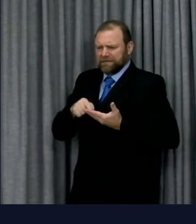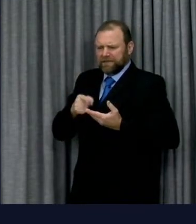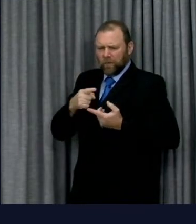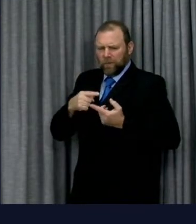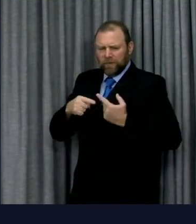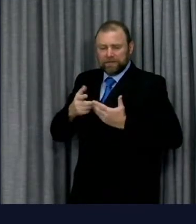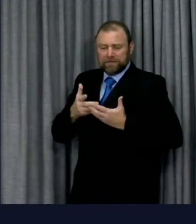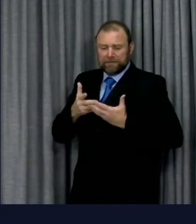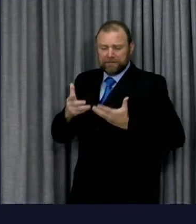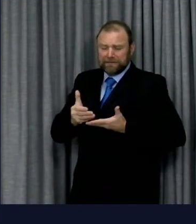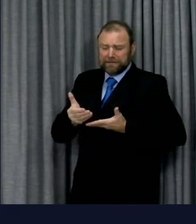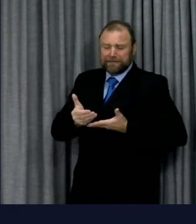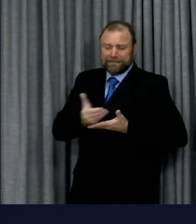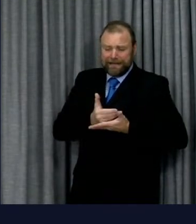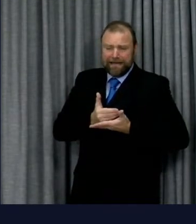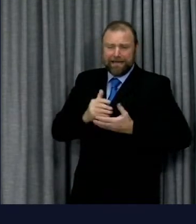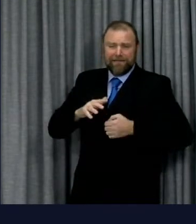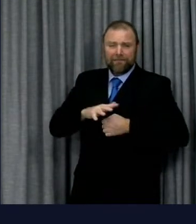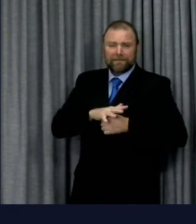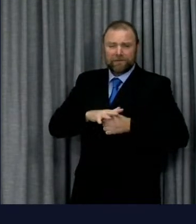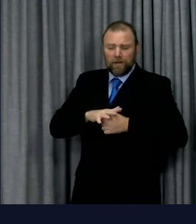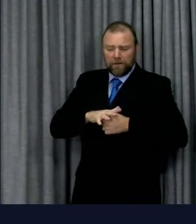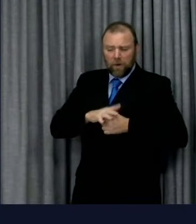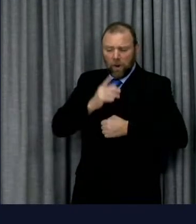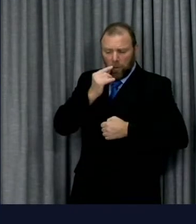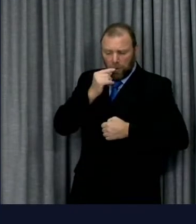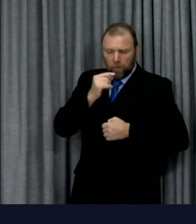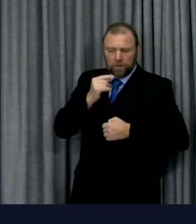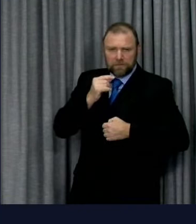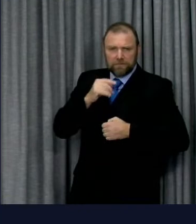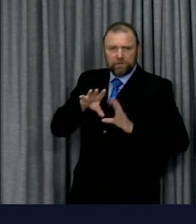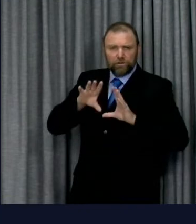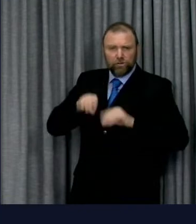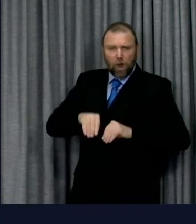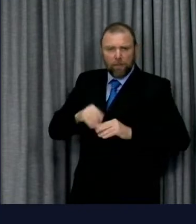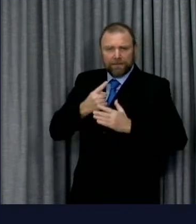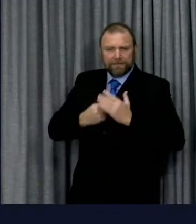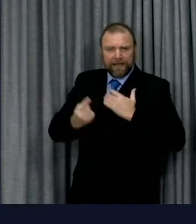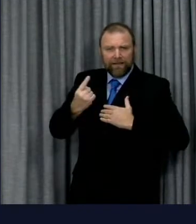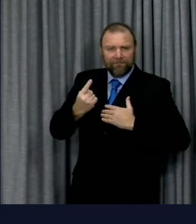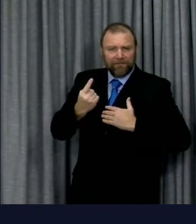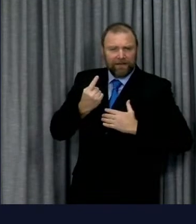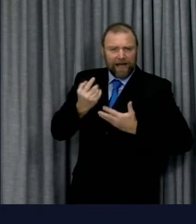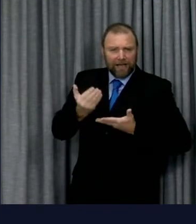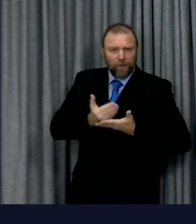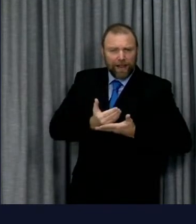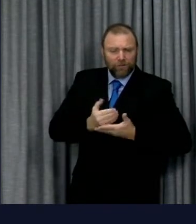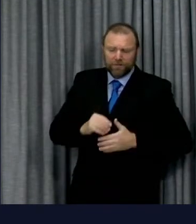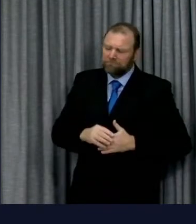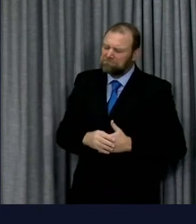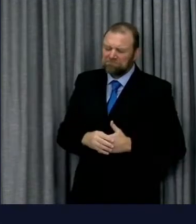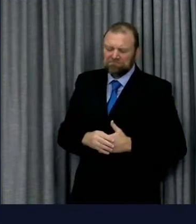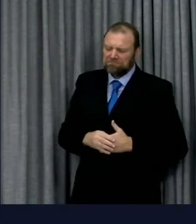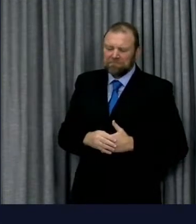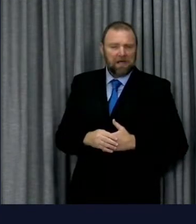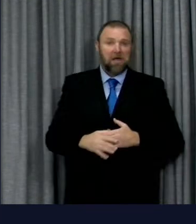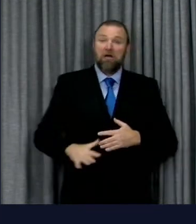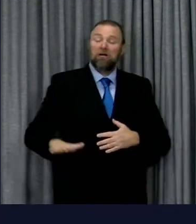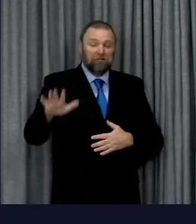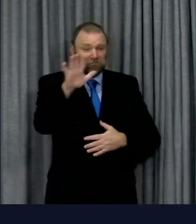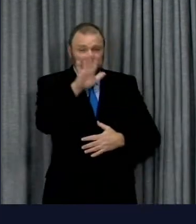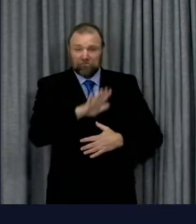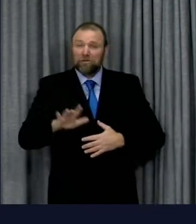benign position that you could afford to do away with that protection that right across the United Kingdom and right across the